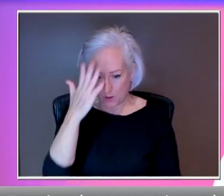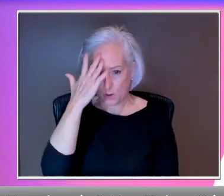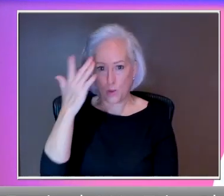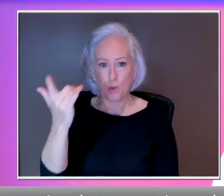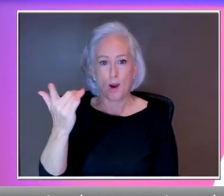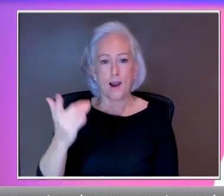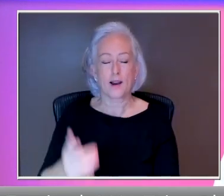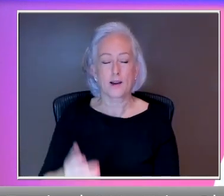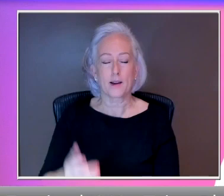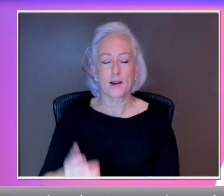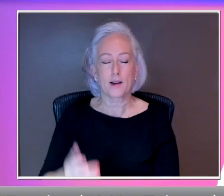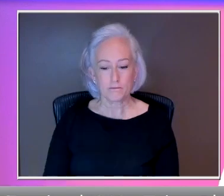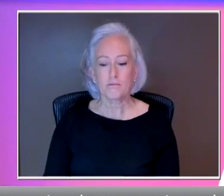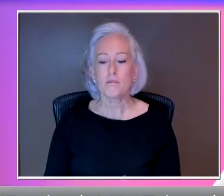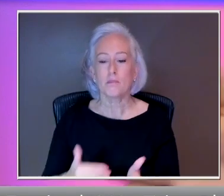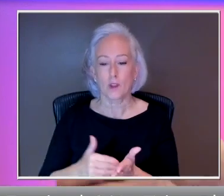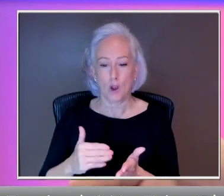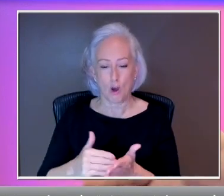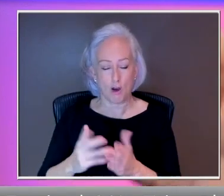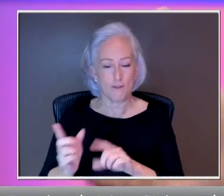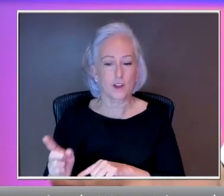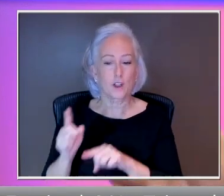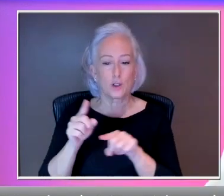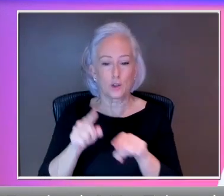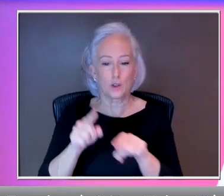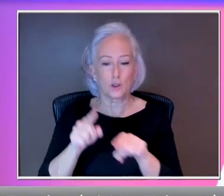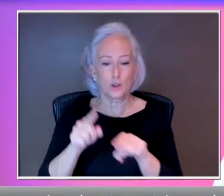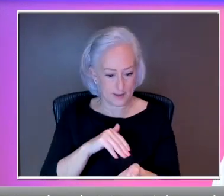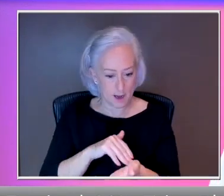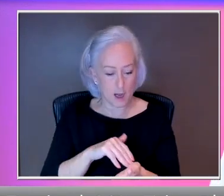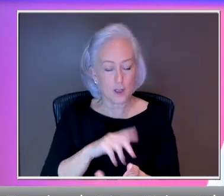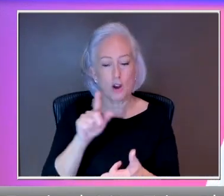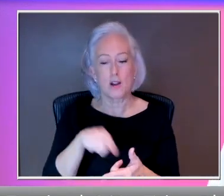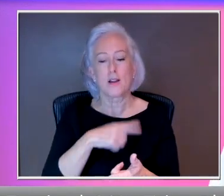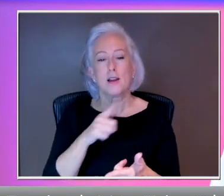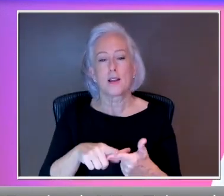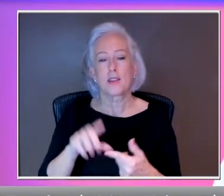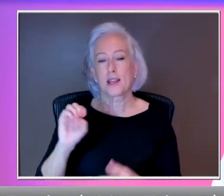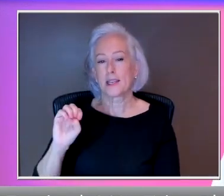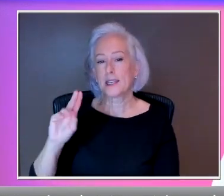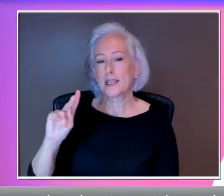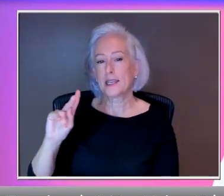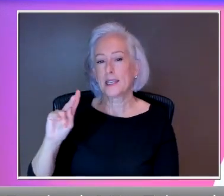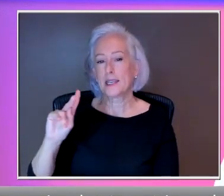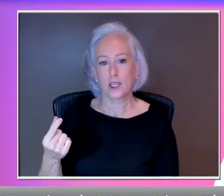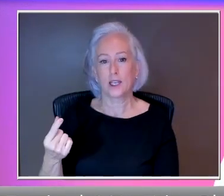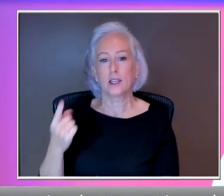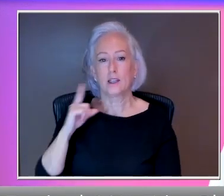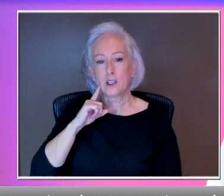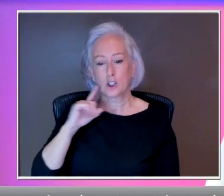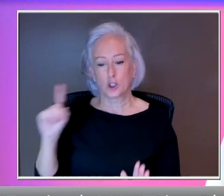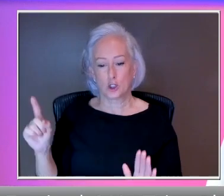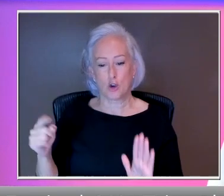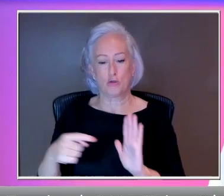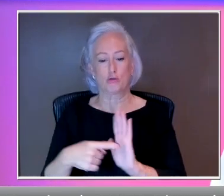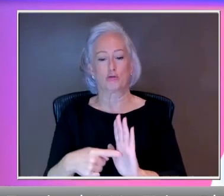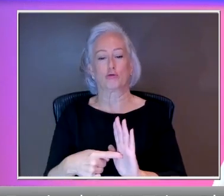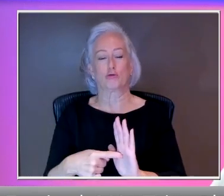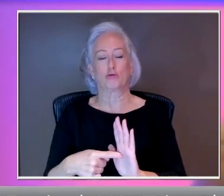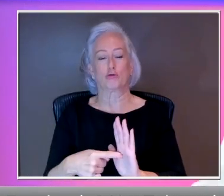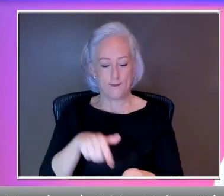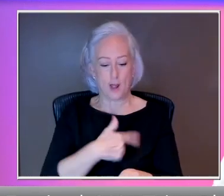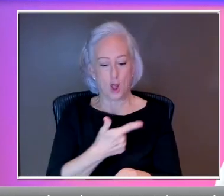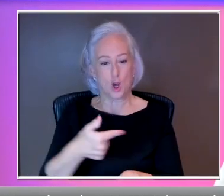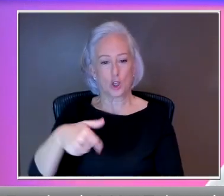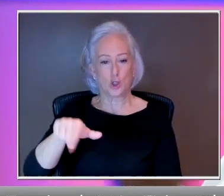the doctor with these symptoms, and the EKG really is the first time that you're gonna hear that your QTC is long. And at that point in